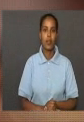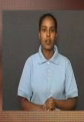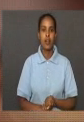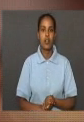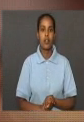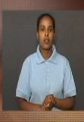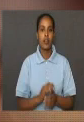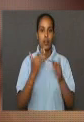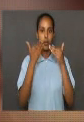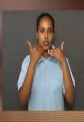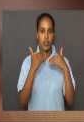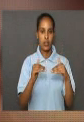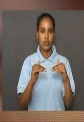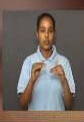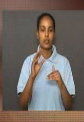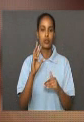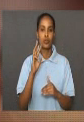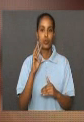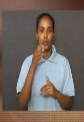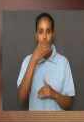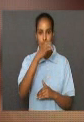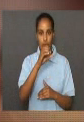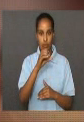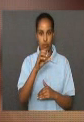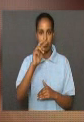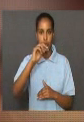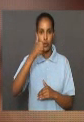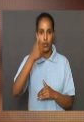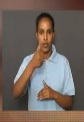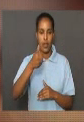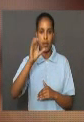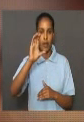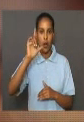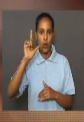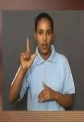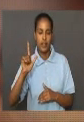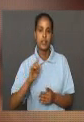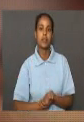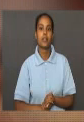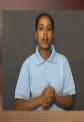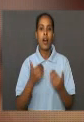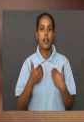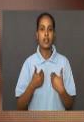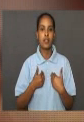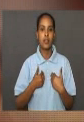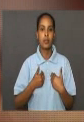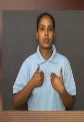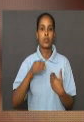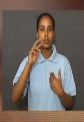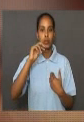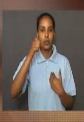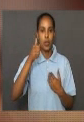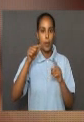A concentrated solution of sodium chloride has